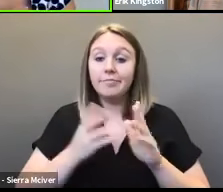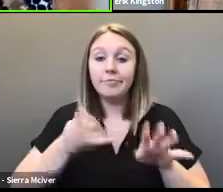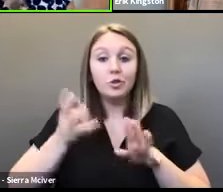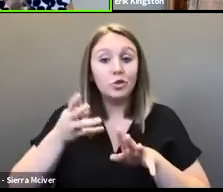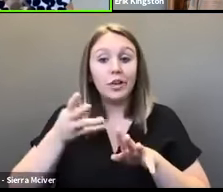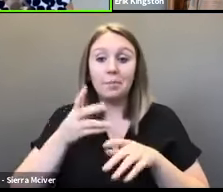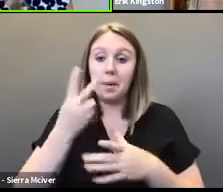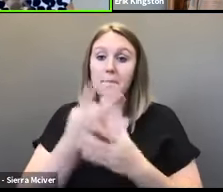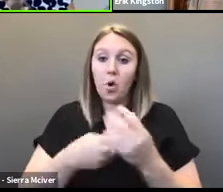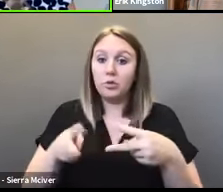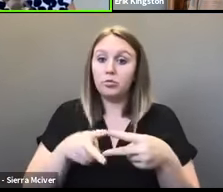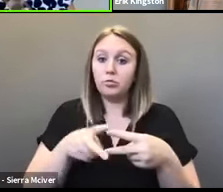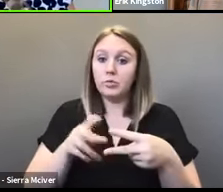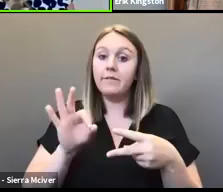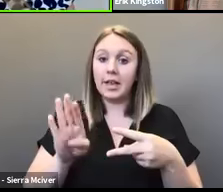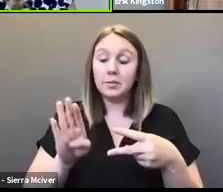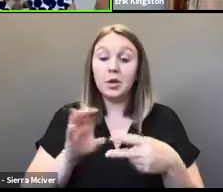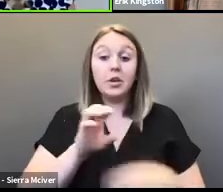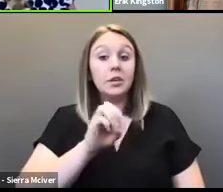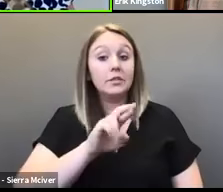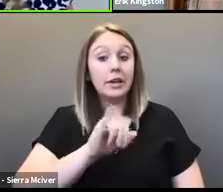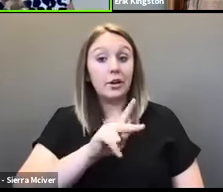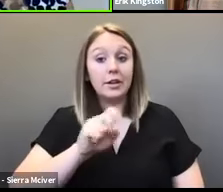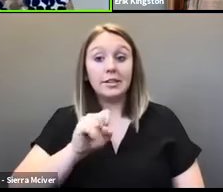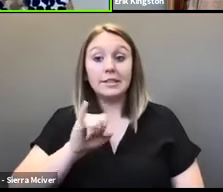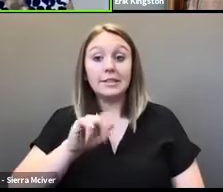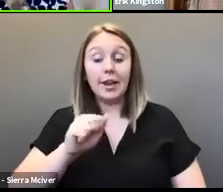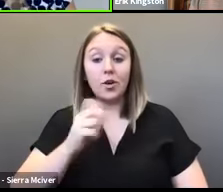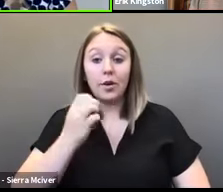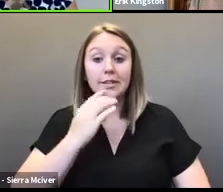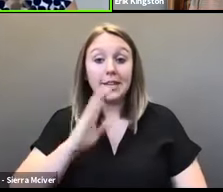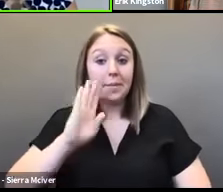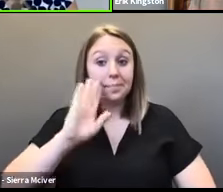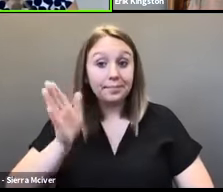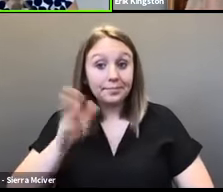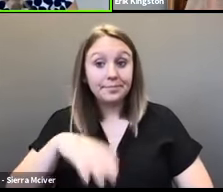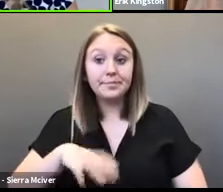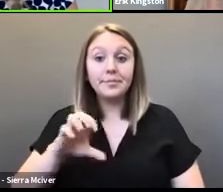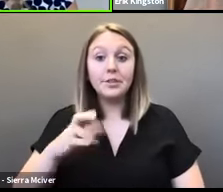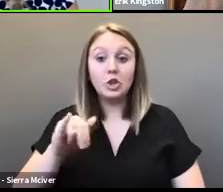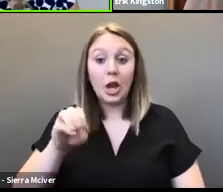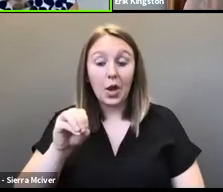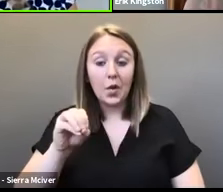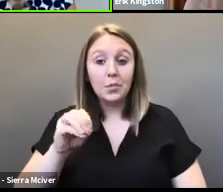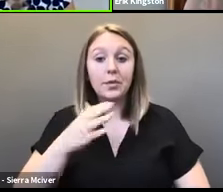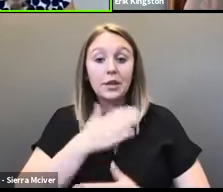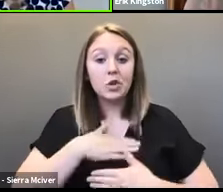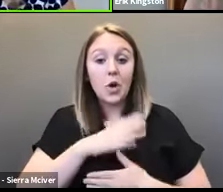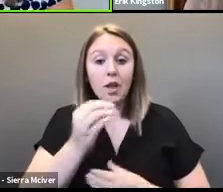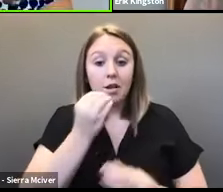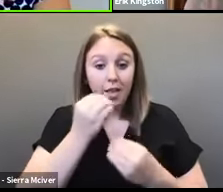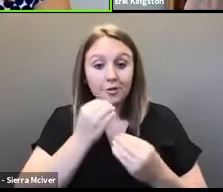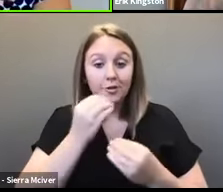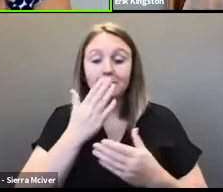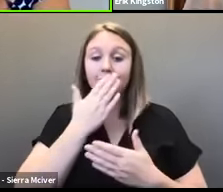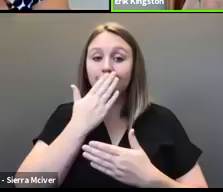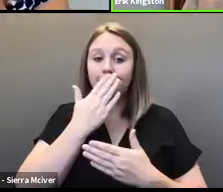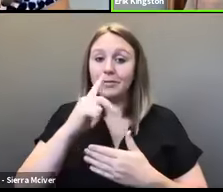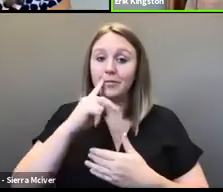there, Eric. I just, and Sierra, just want to say ciao and, uh, enjoy your lunch. Thank you so much for joining us. Yes.